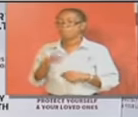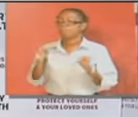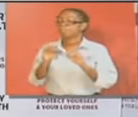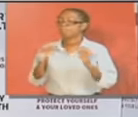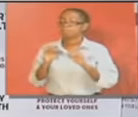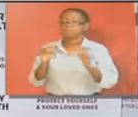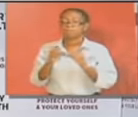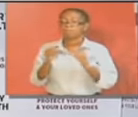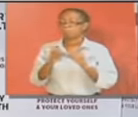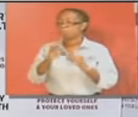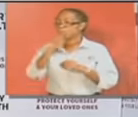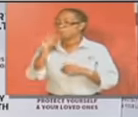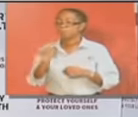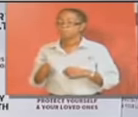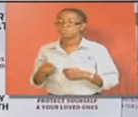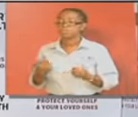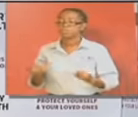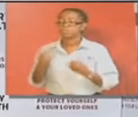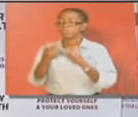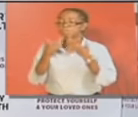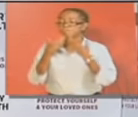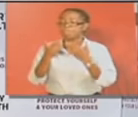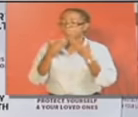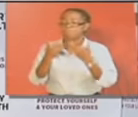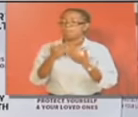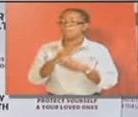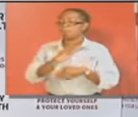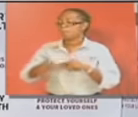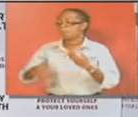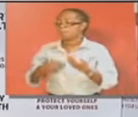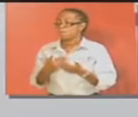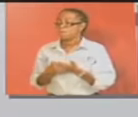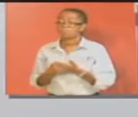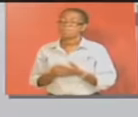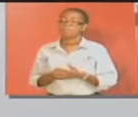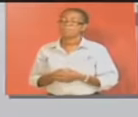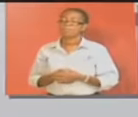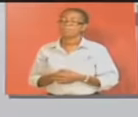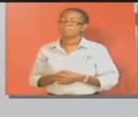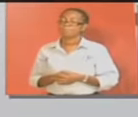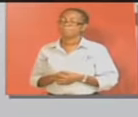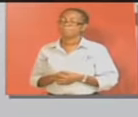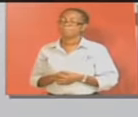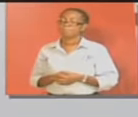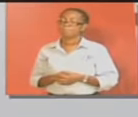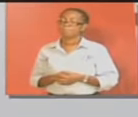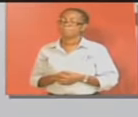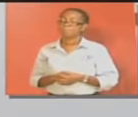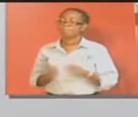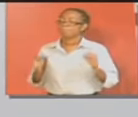this morning. Thank you, everyone, for participating. I know that the